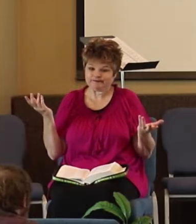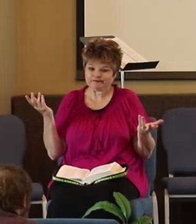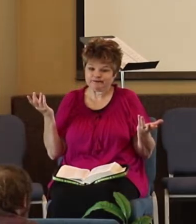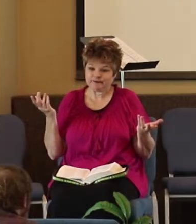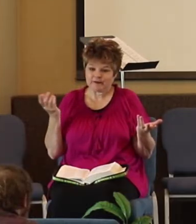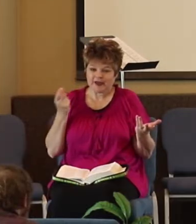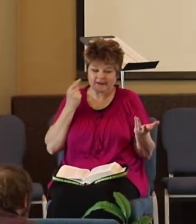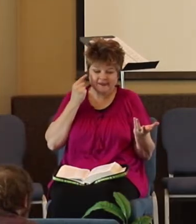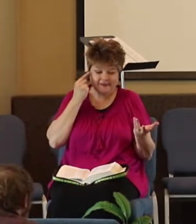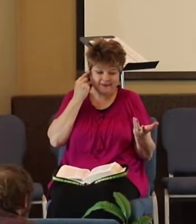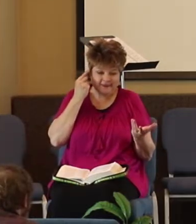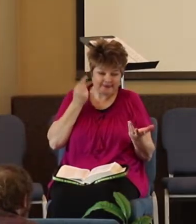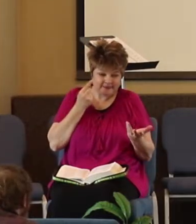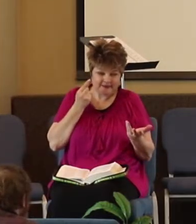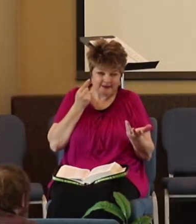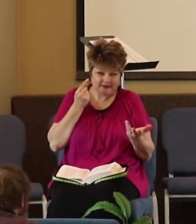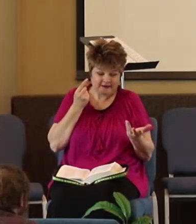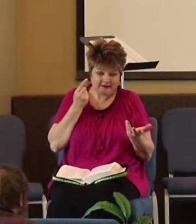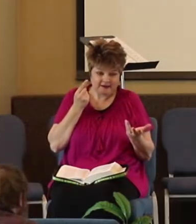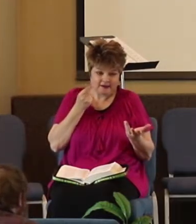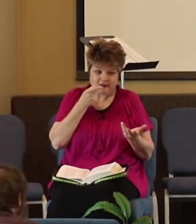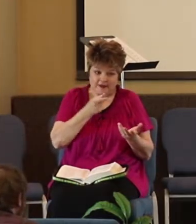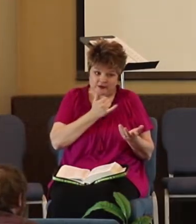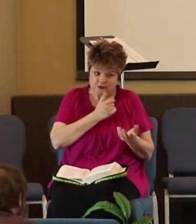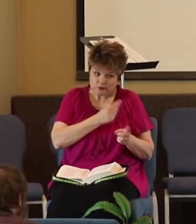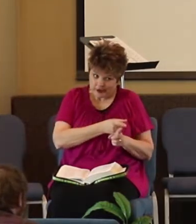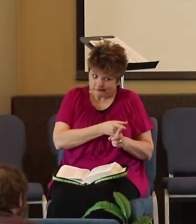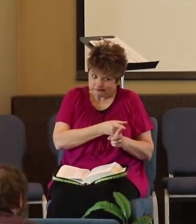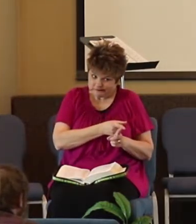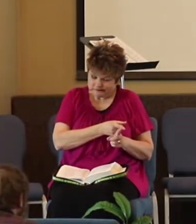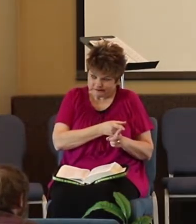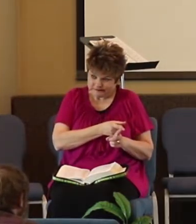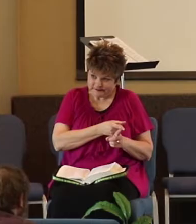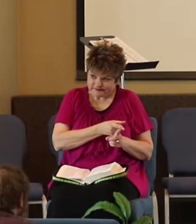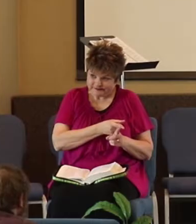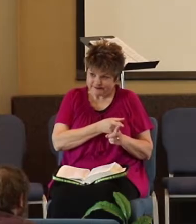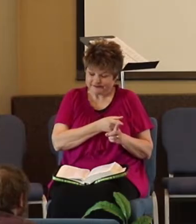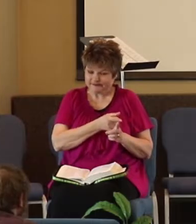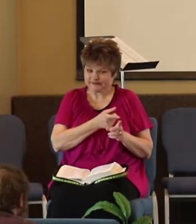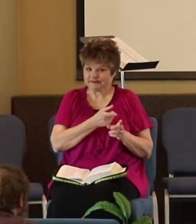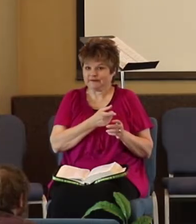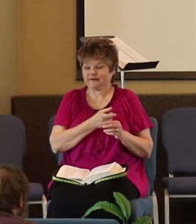I think this is right.